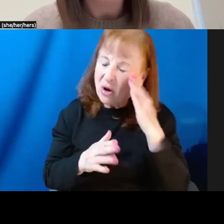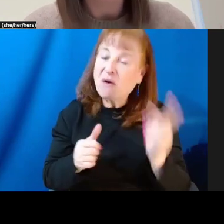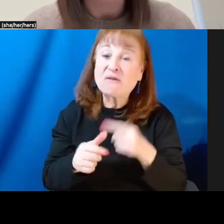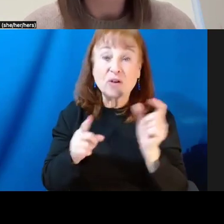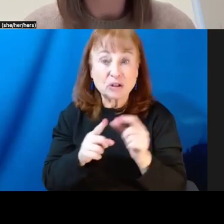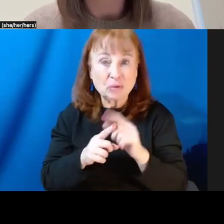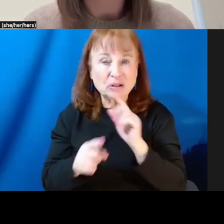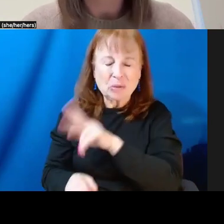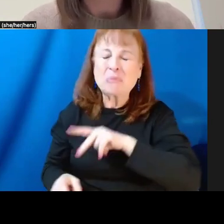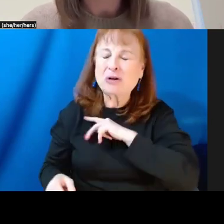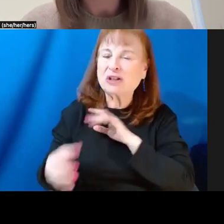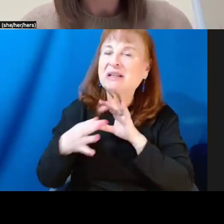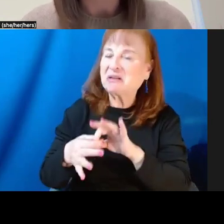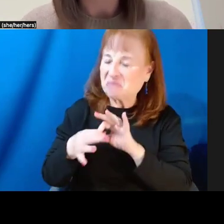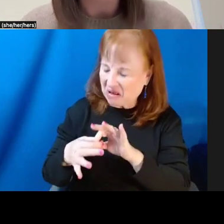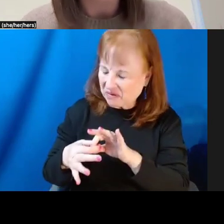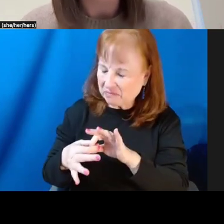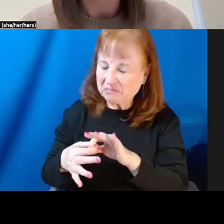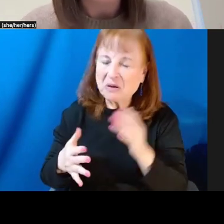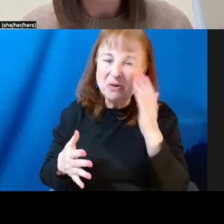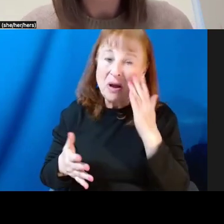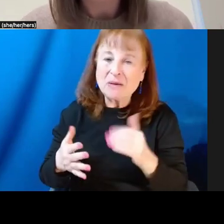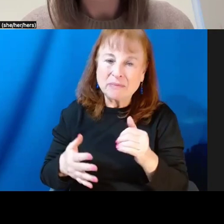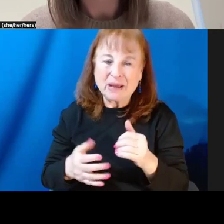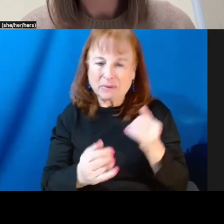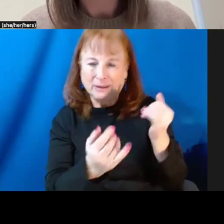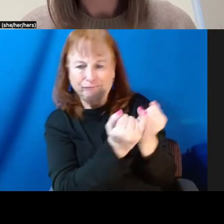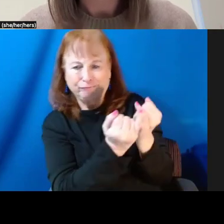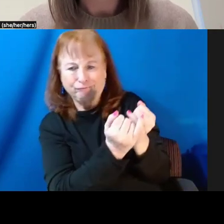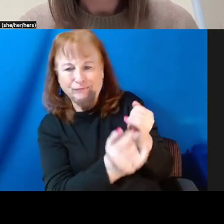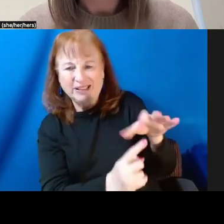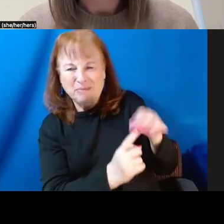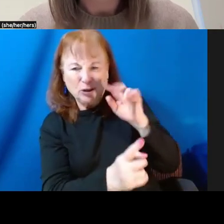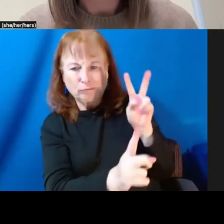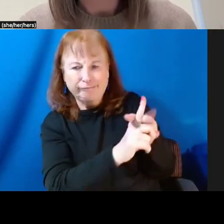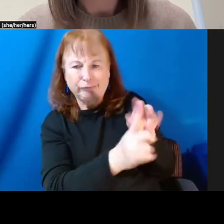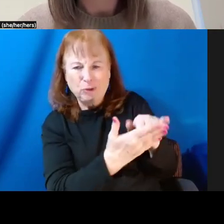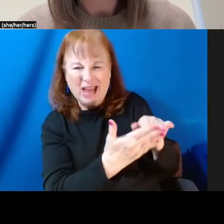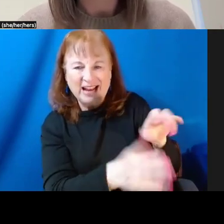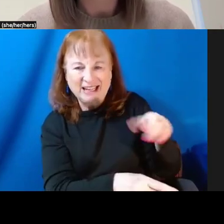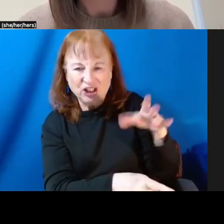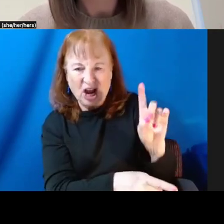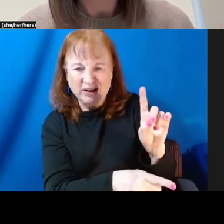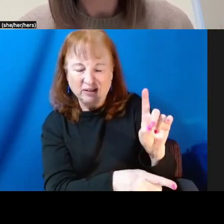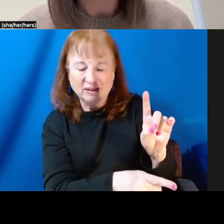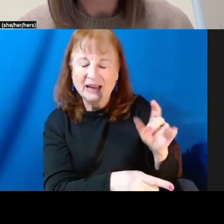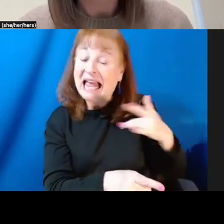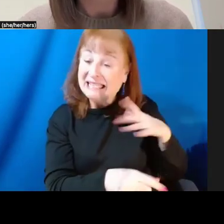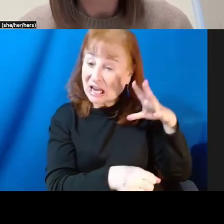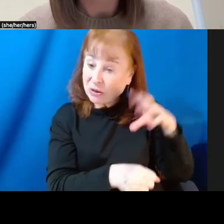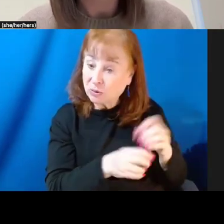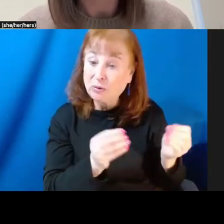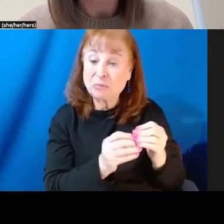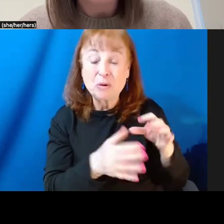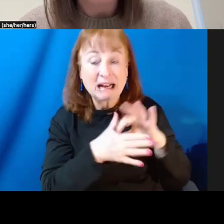personally relevant. We know they might be idiosyncratic. They tend to include more